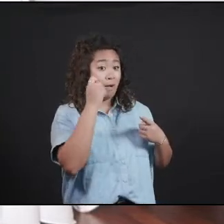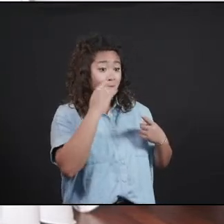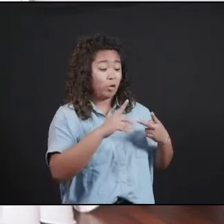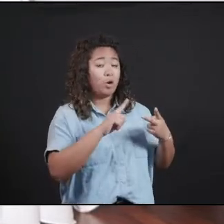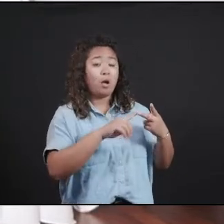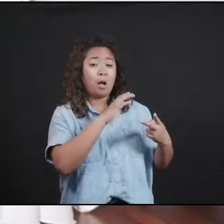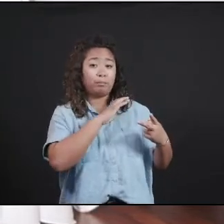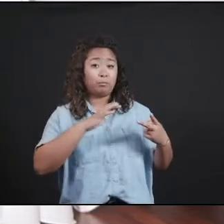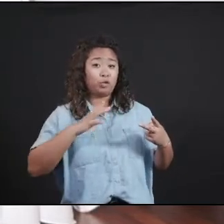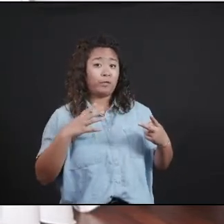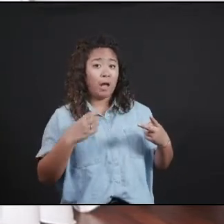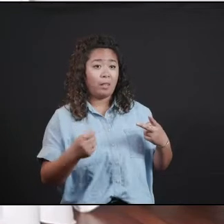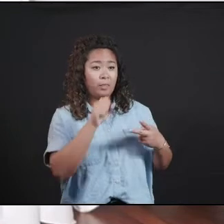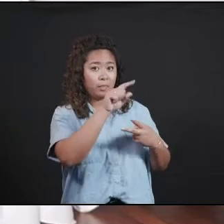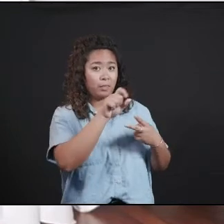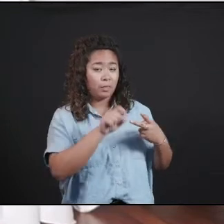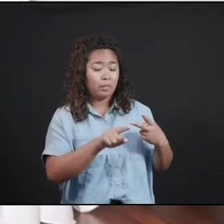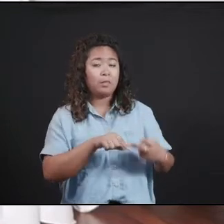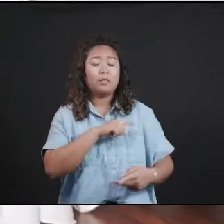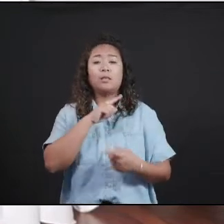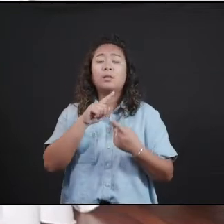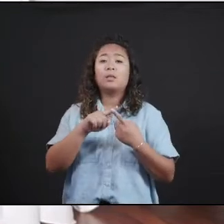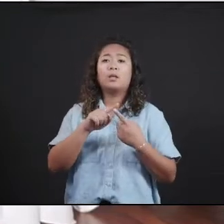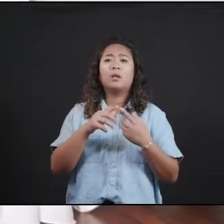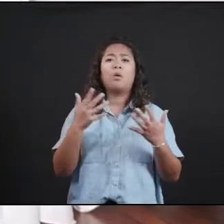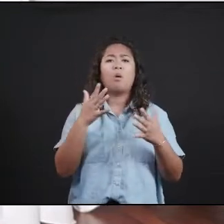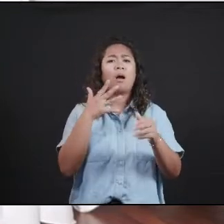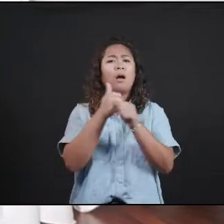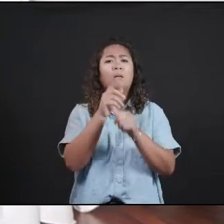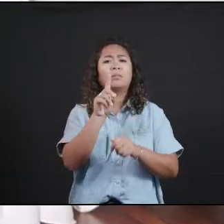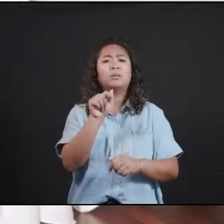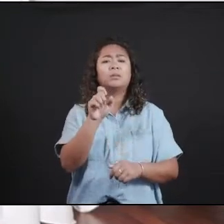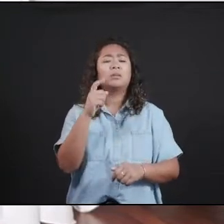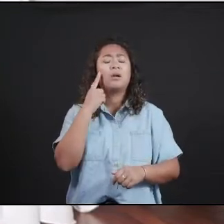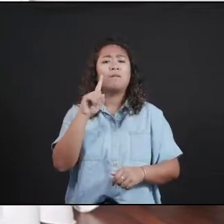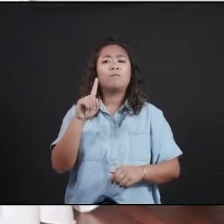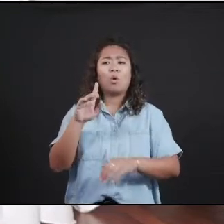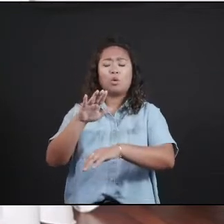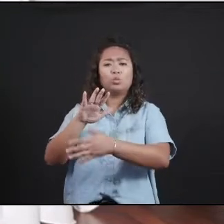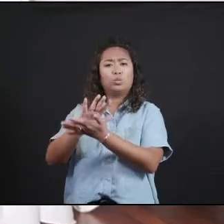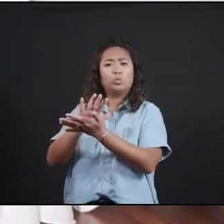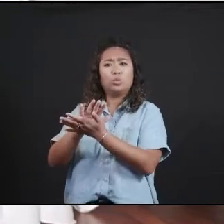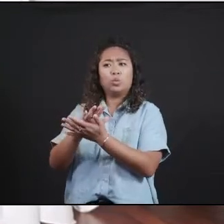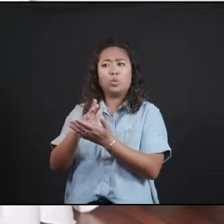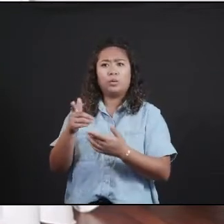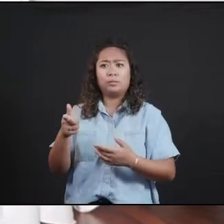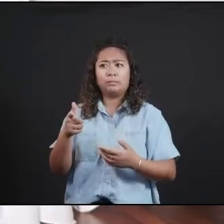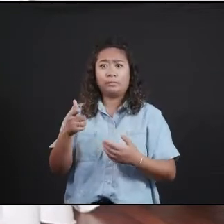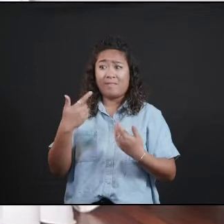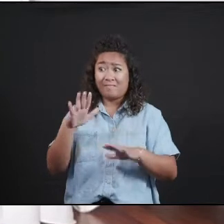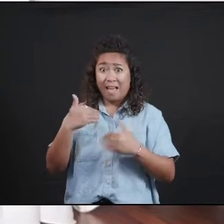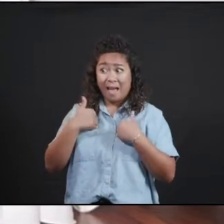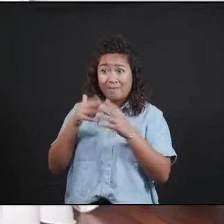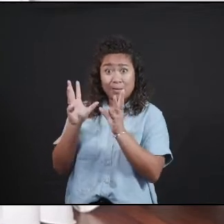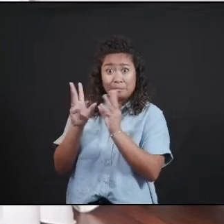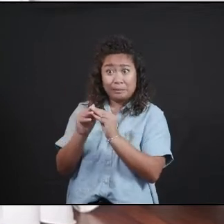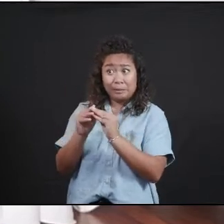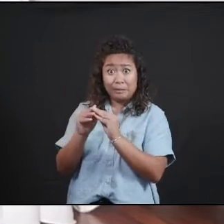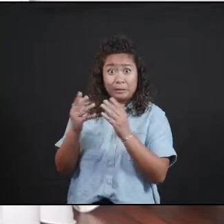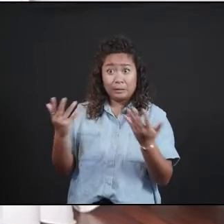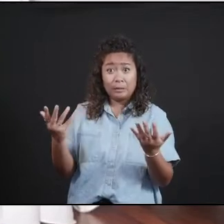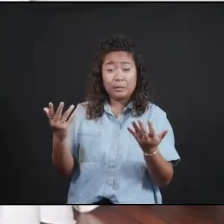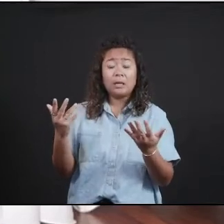check through them as well. But we don't anticipate any problem for the majority of people who've already have